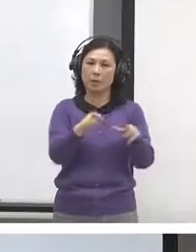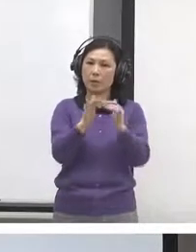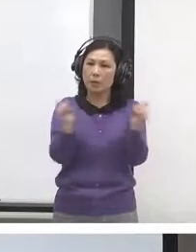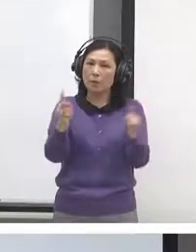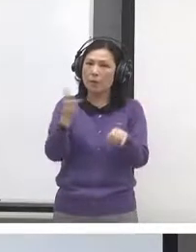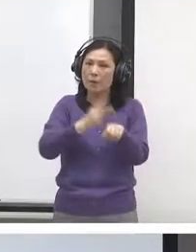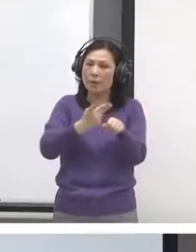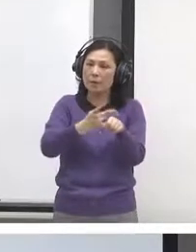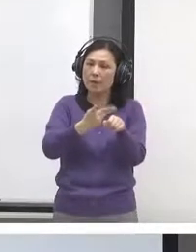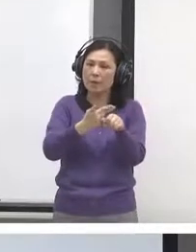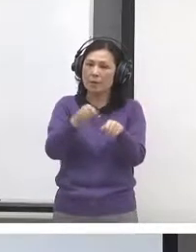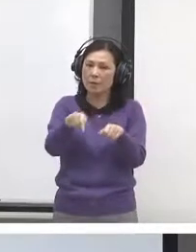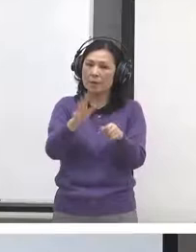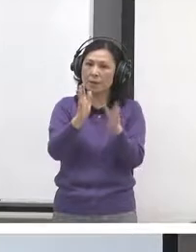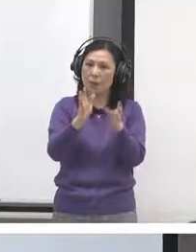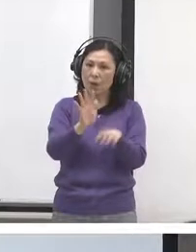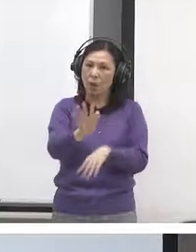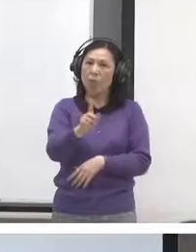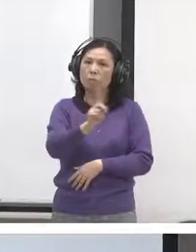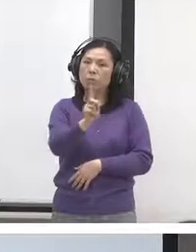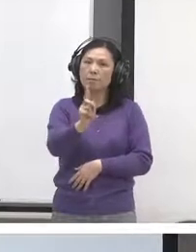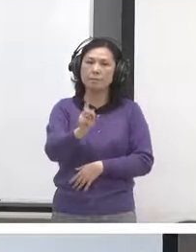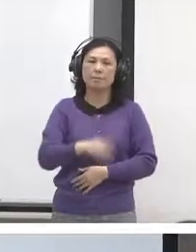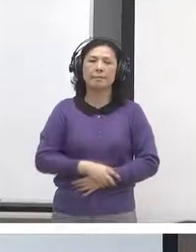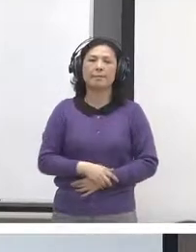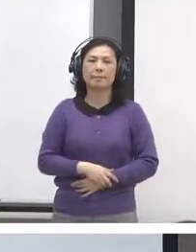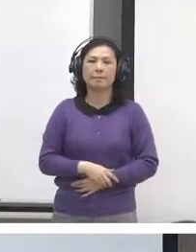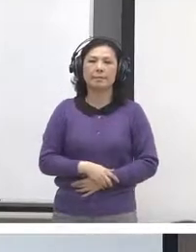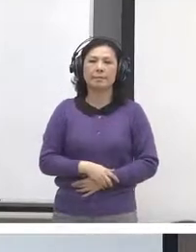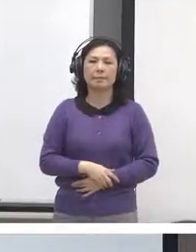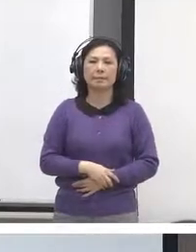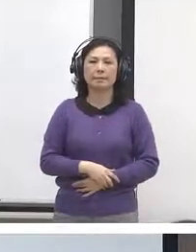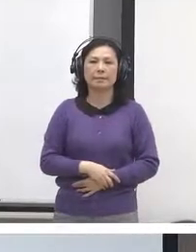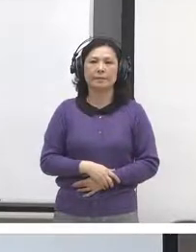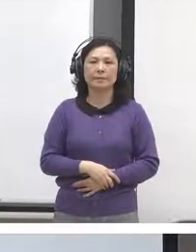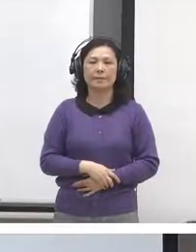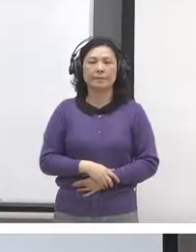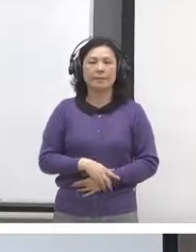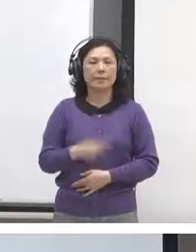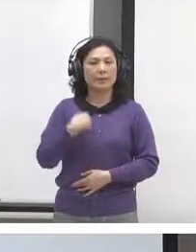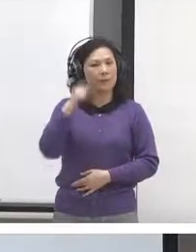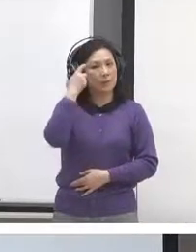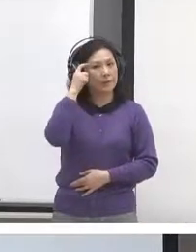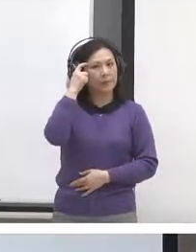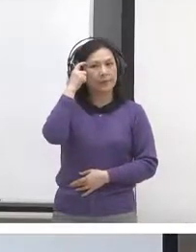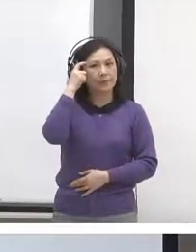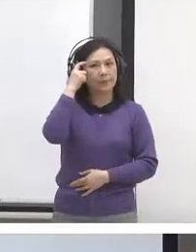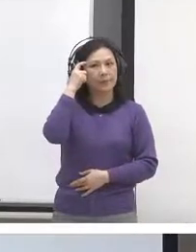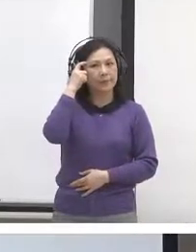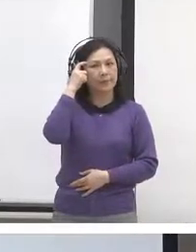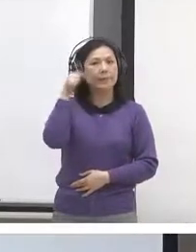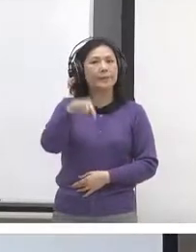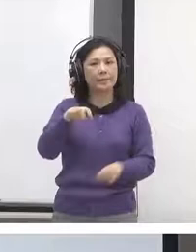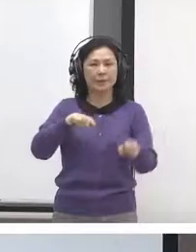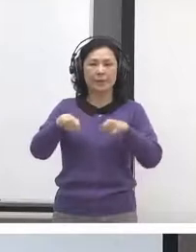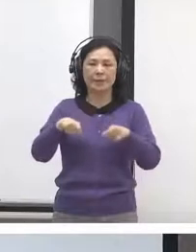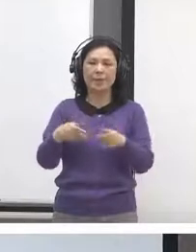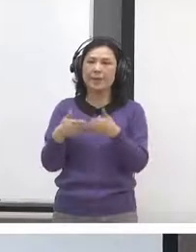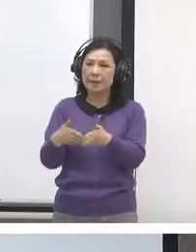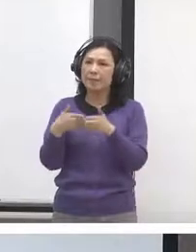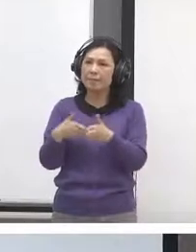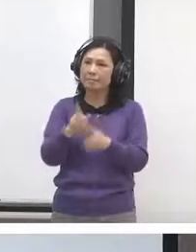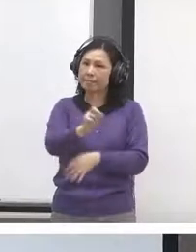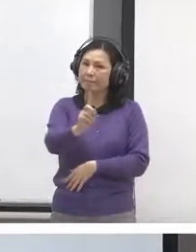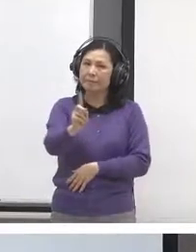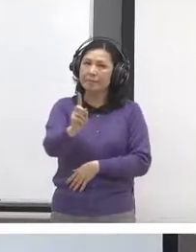Collab. And I think what we think is really interesting about this project in particular and how they've been addressing this